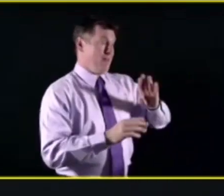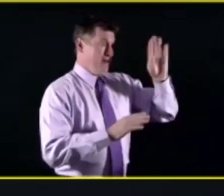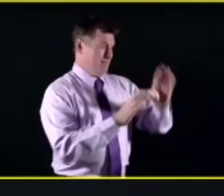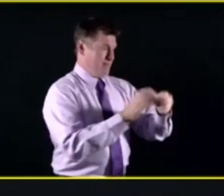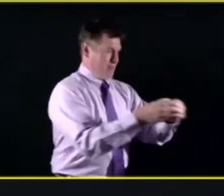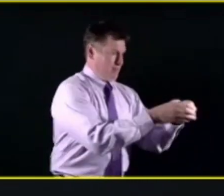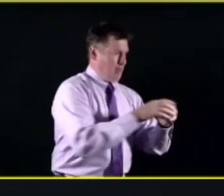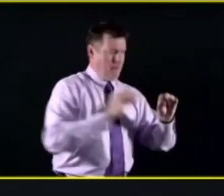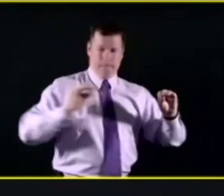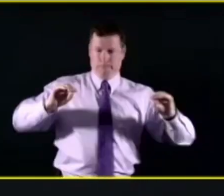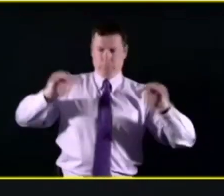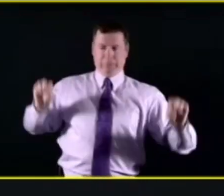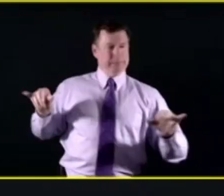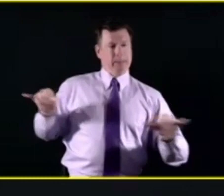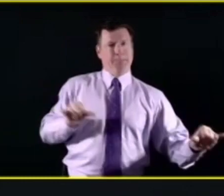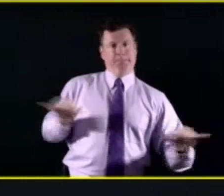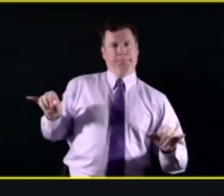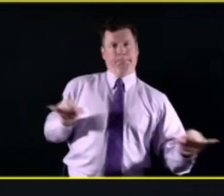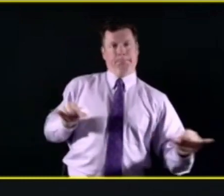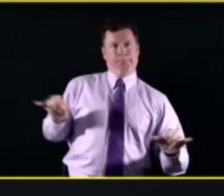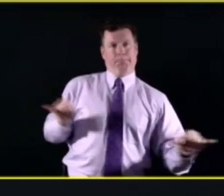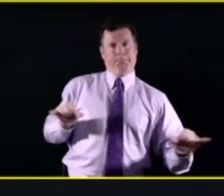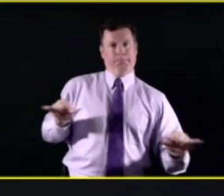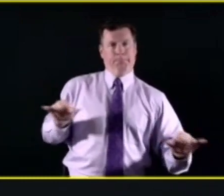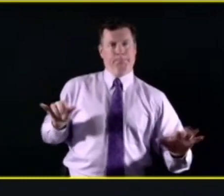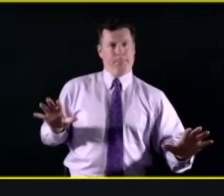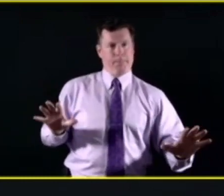reach communities as well.